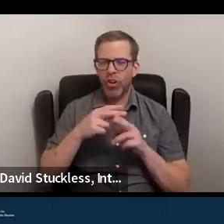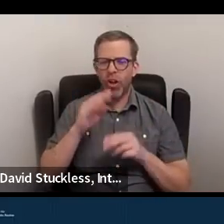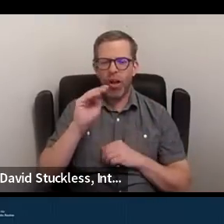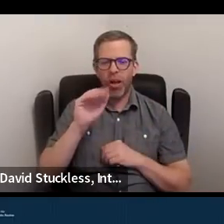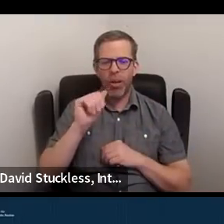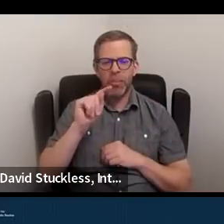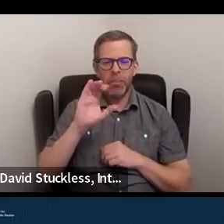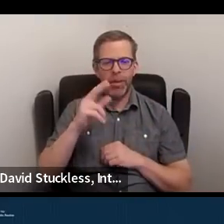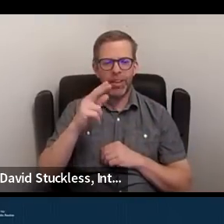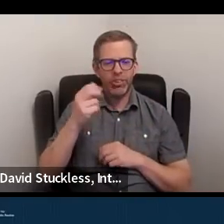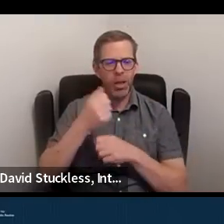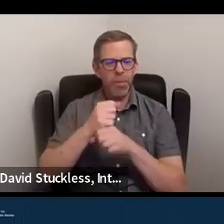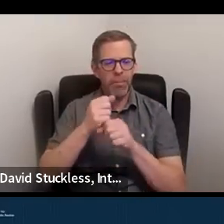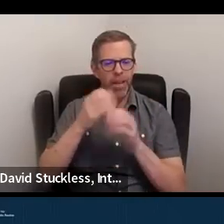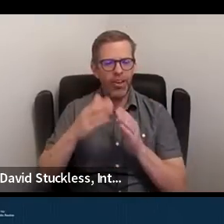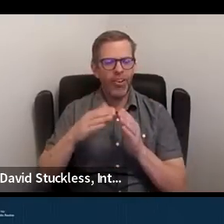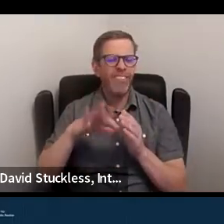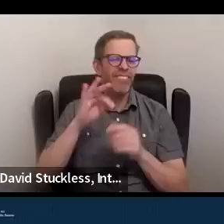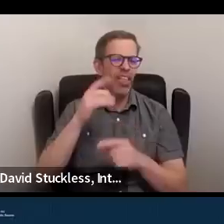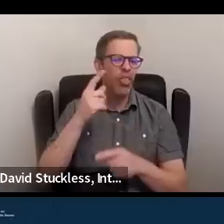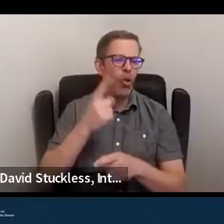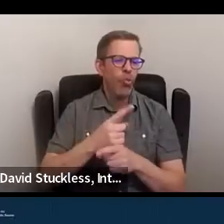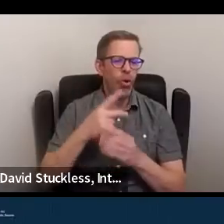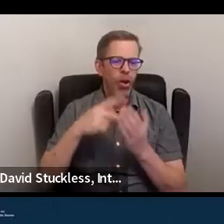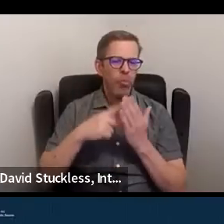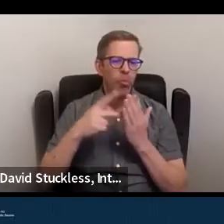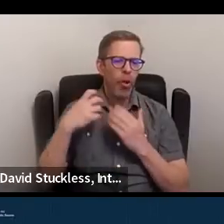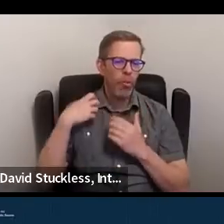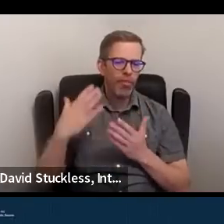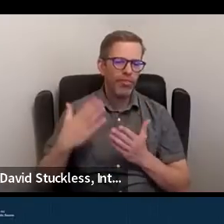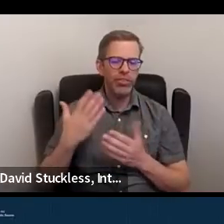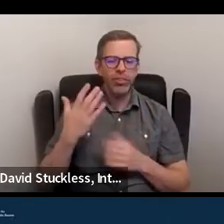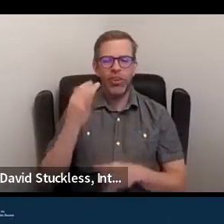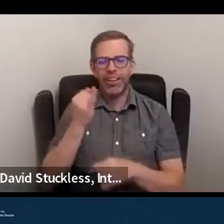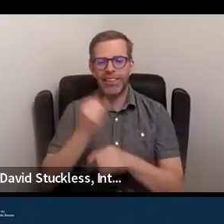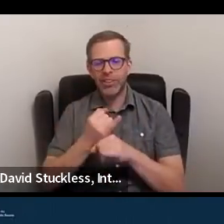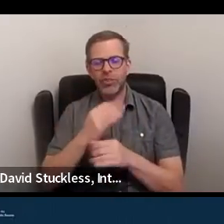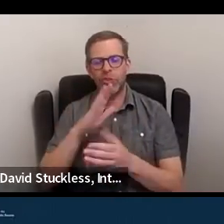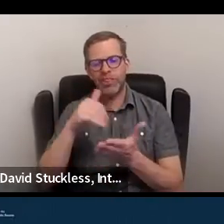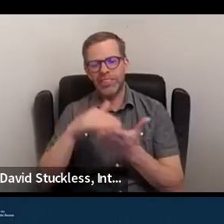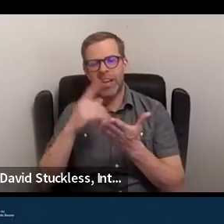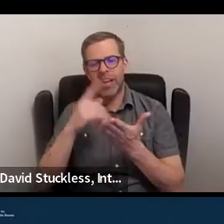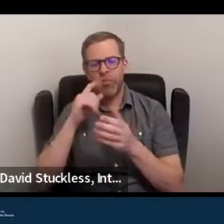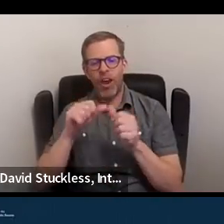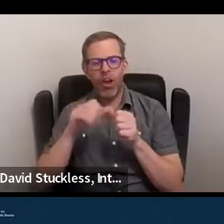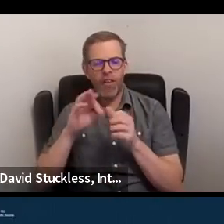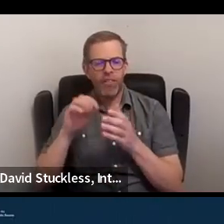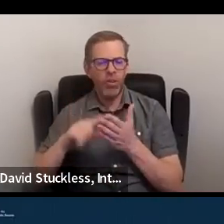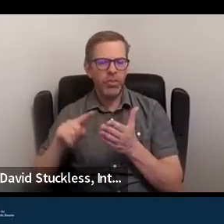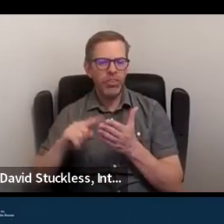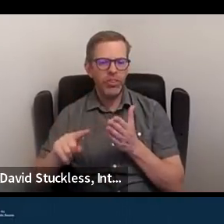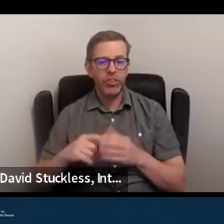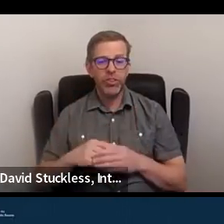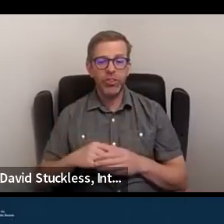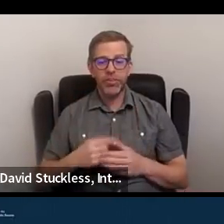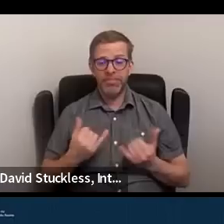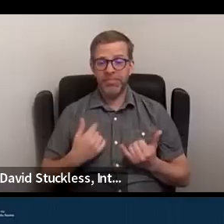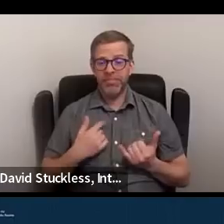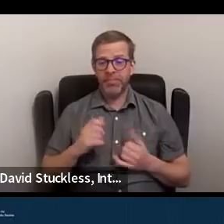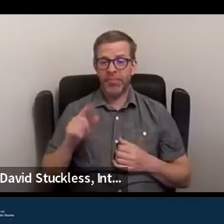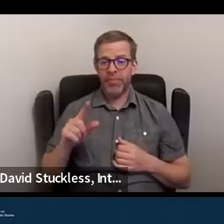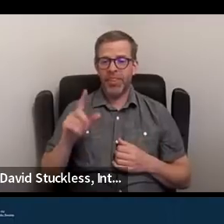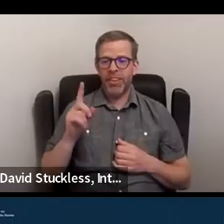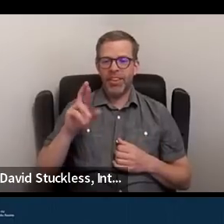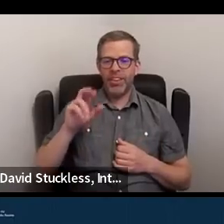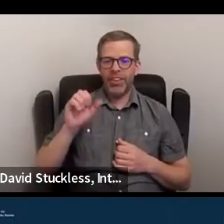finding the right program officer and institute or center for an area of research. So I'm going to ask Dr.